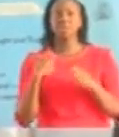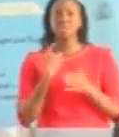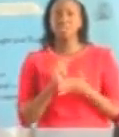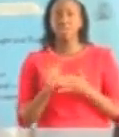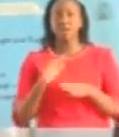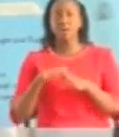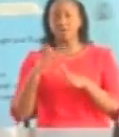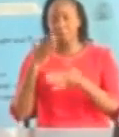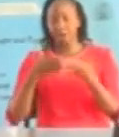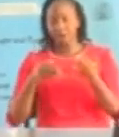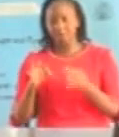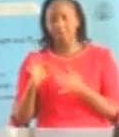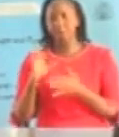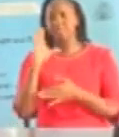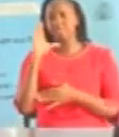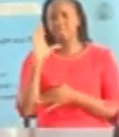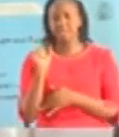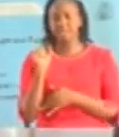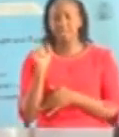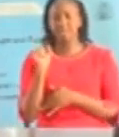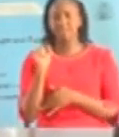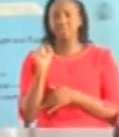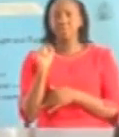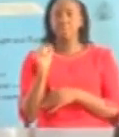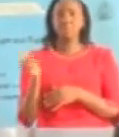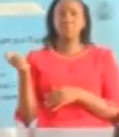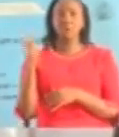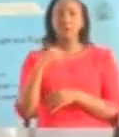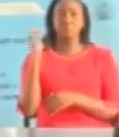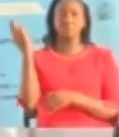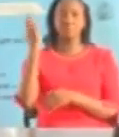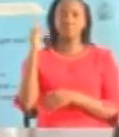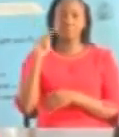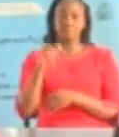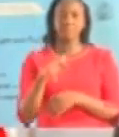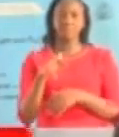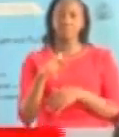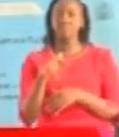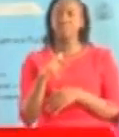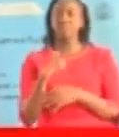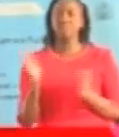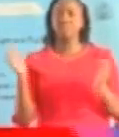behalf of the Cabinet Secretary for Education to address this congregation. Welcome.